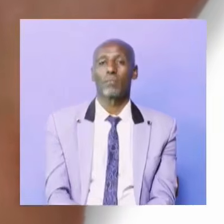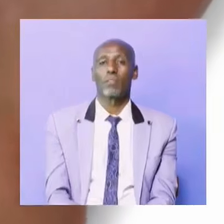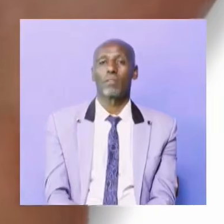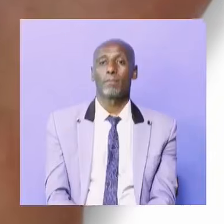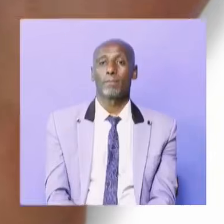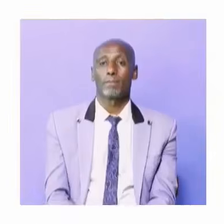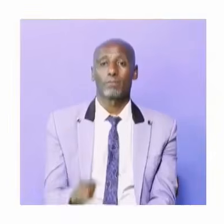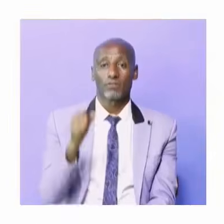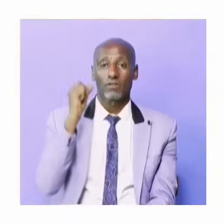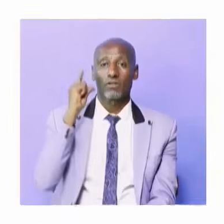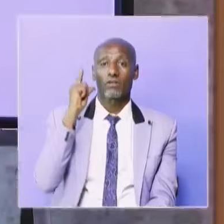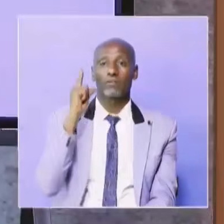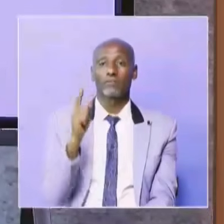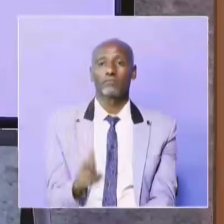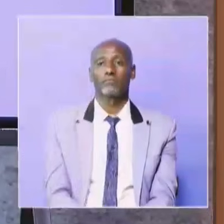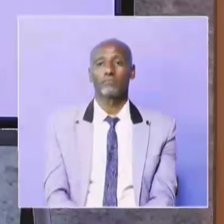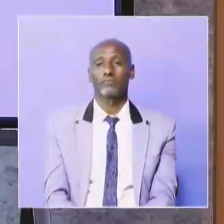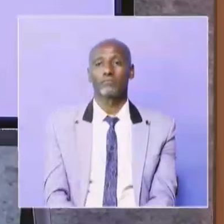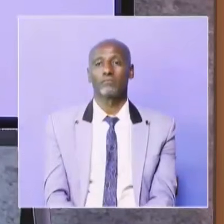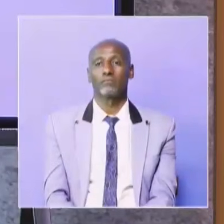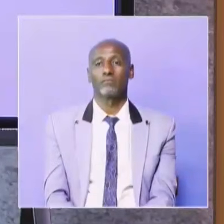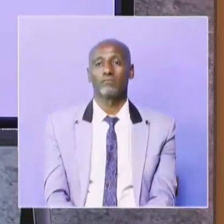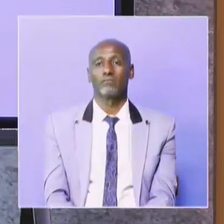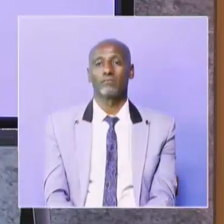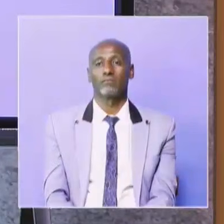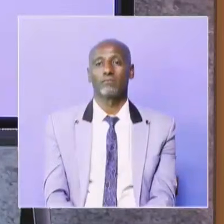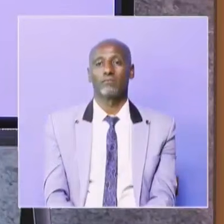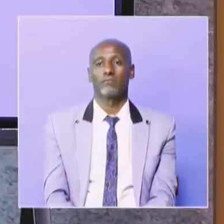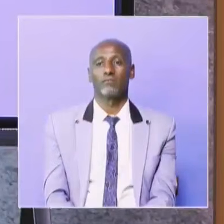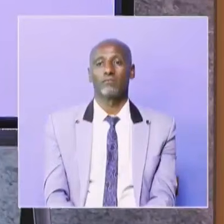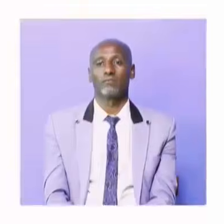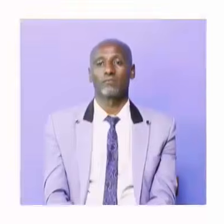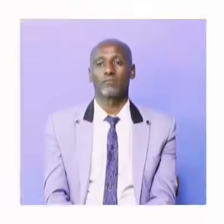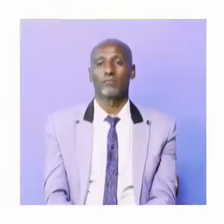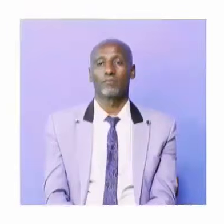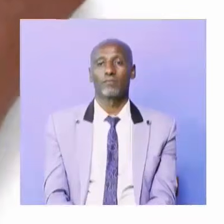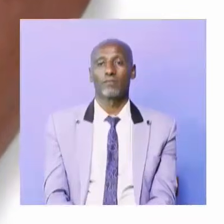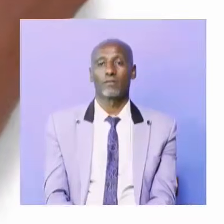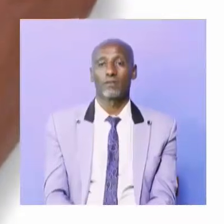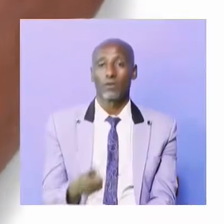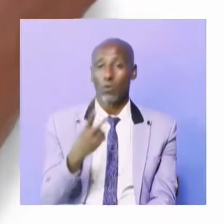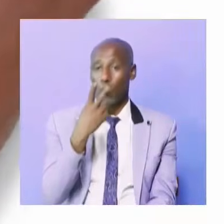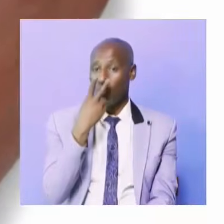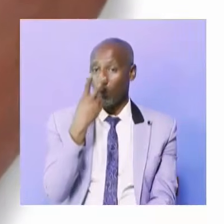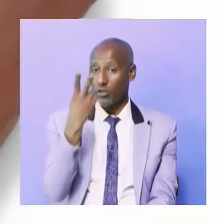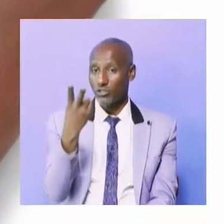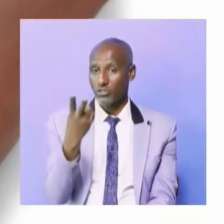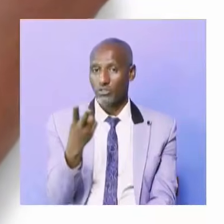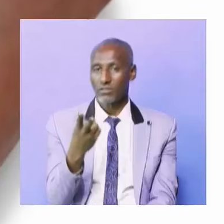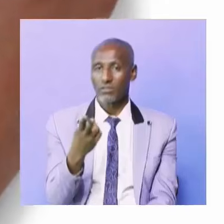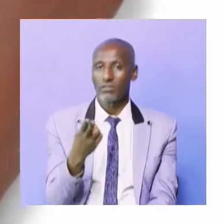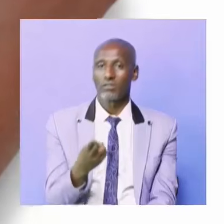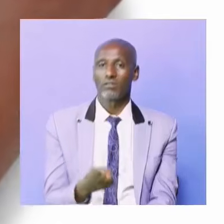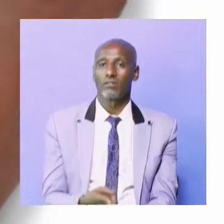All right? It becomes finishes. How about watch?